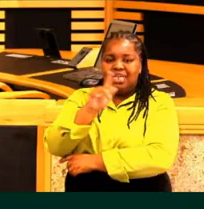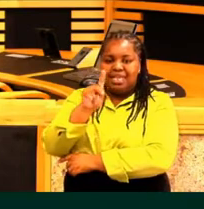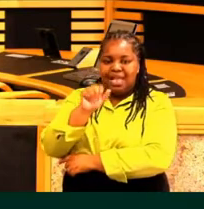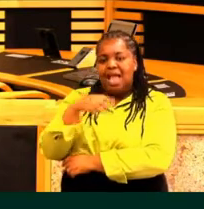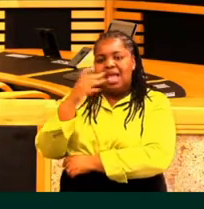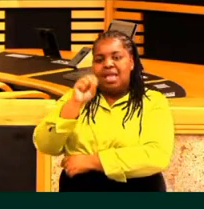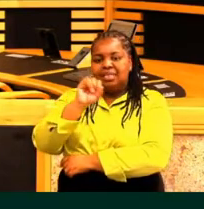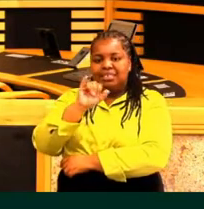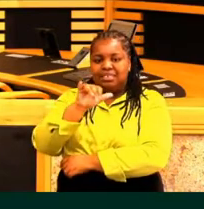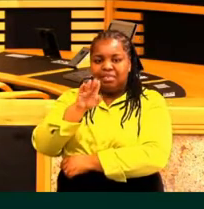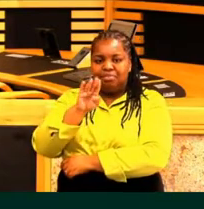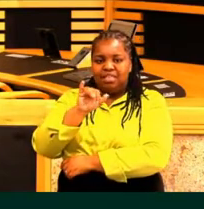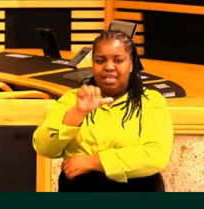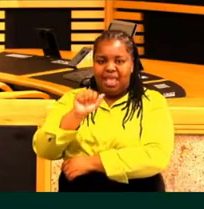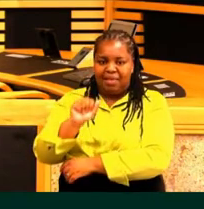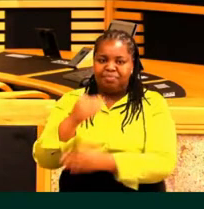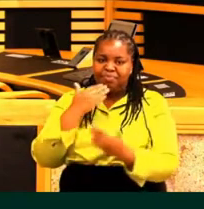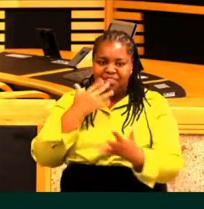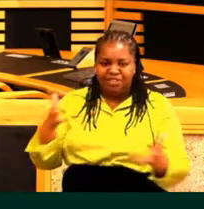sibia Anthony